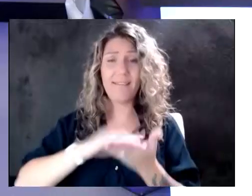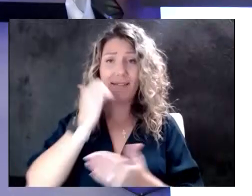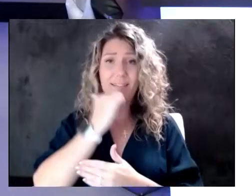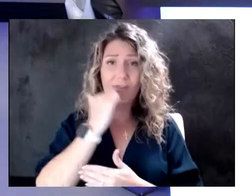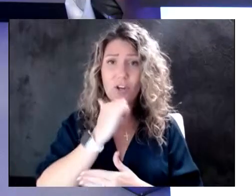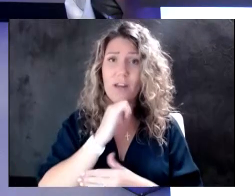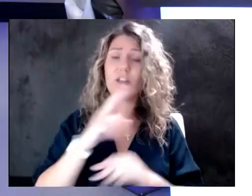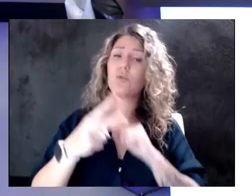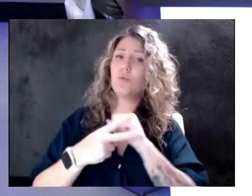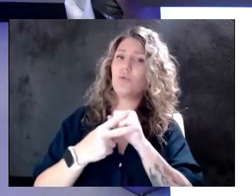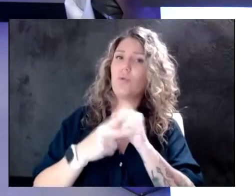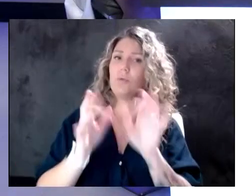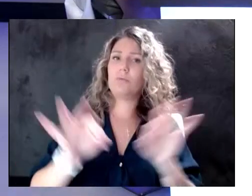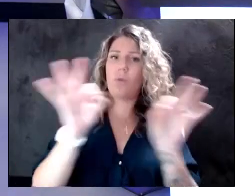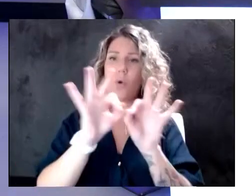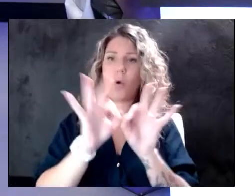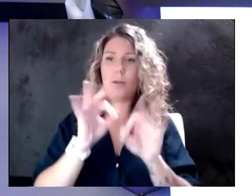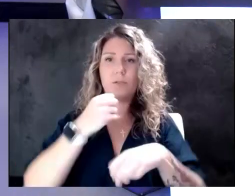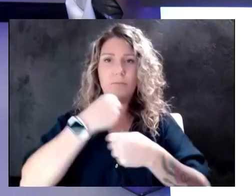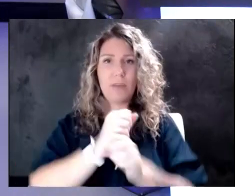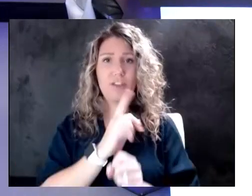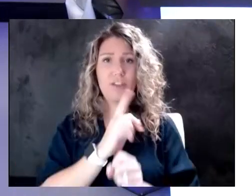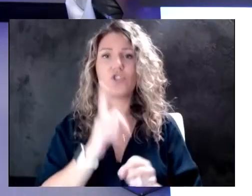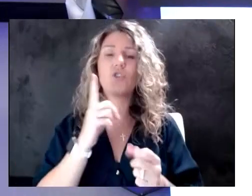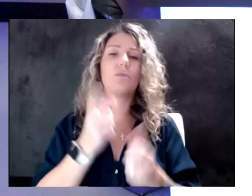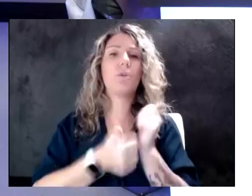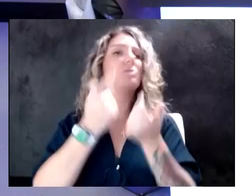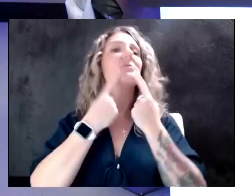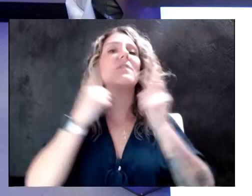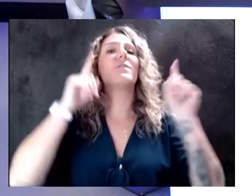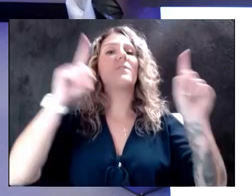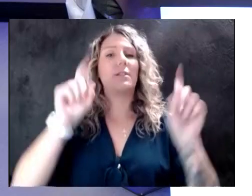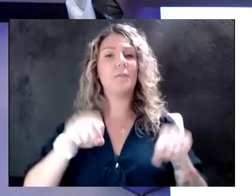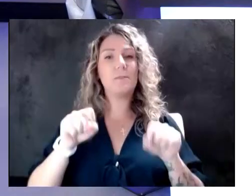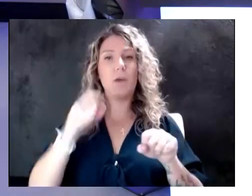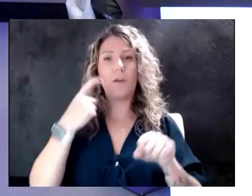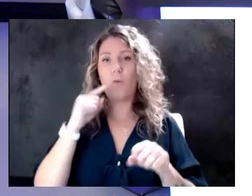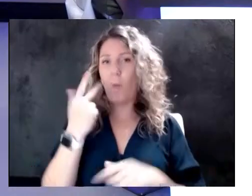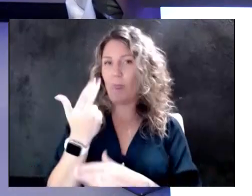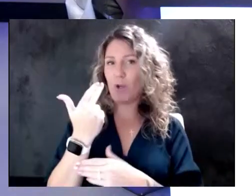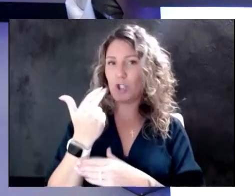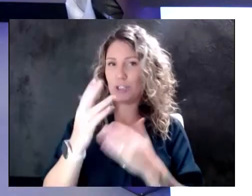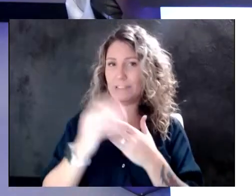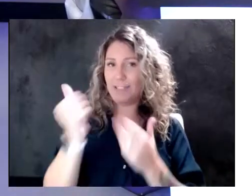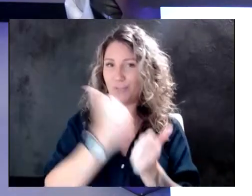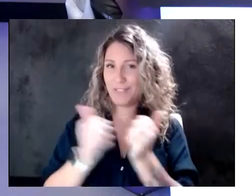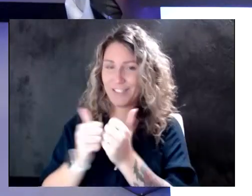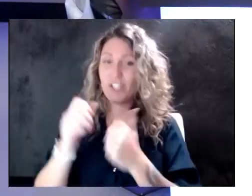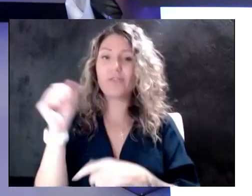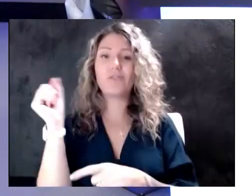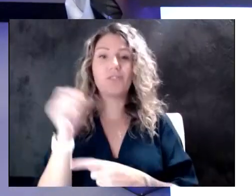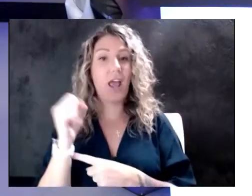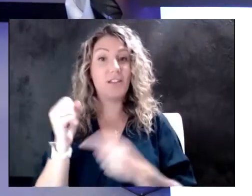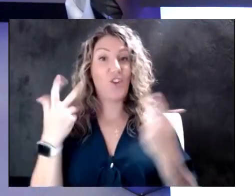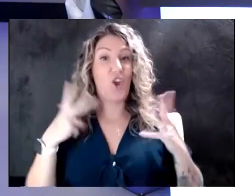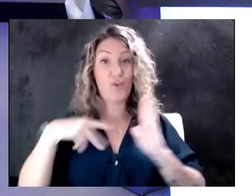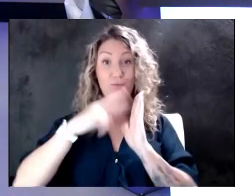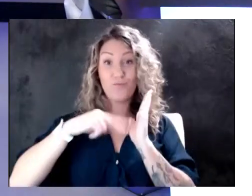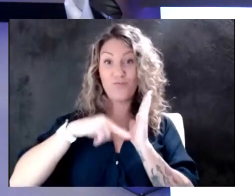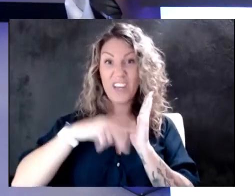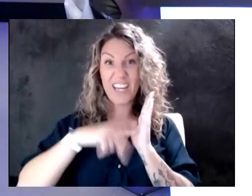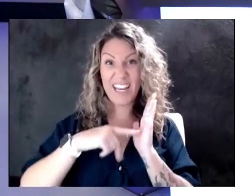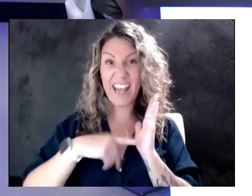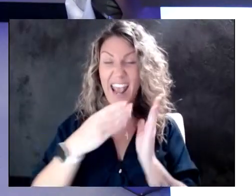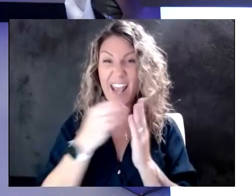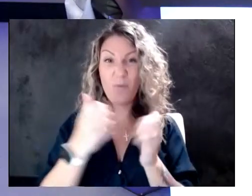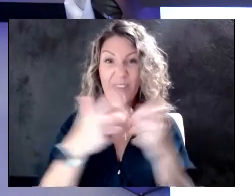really important. Okay, so we want to make sure these are the most effective as possible for your $13 a piece. Yes. Okay. So we've already done a lot of reading. I haven't even opened the box yet. Know. So when I tell